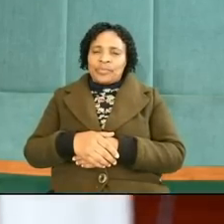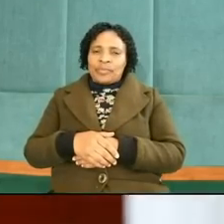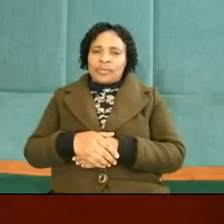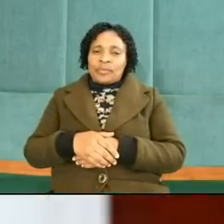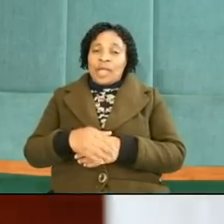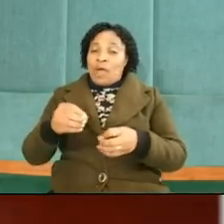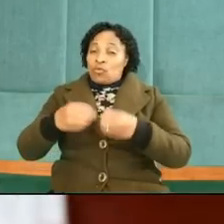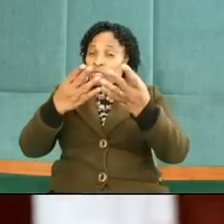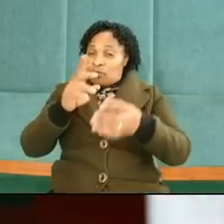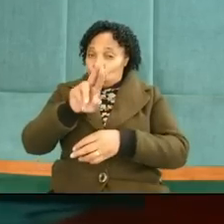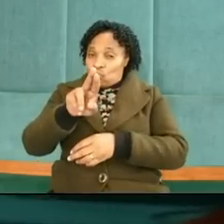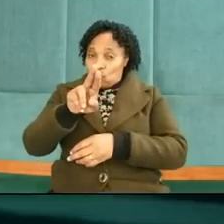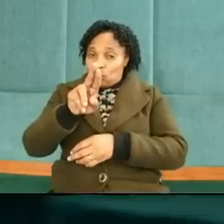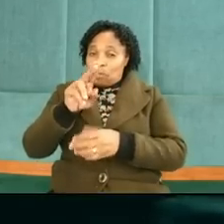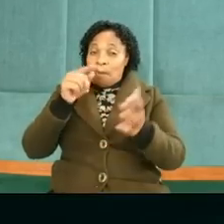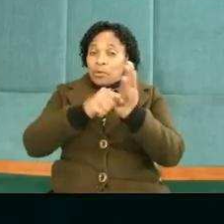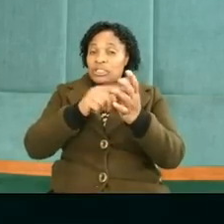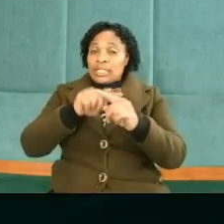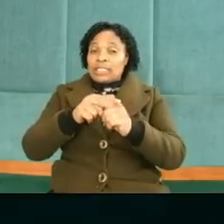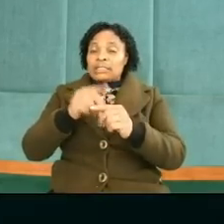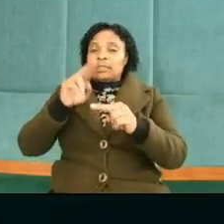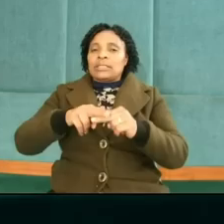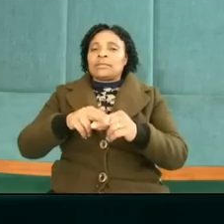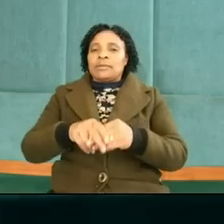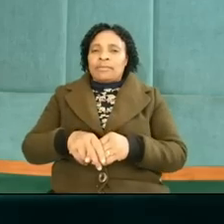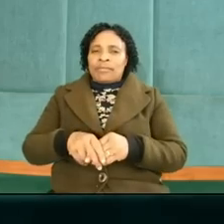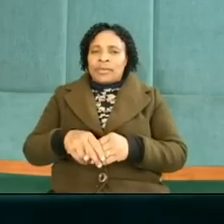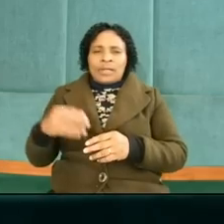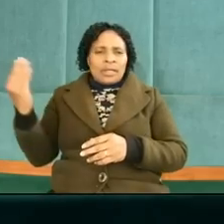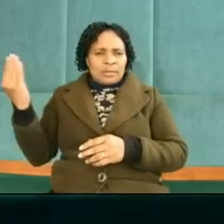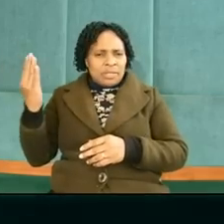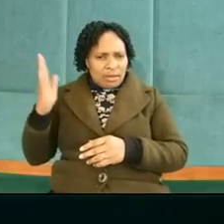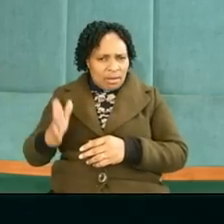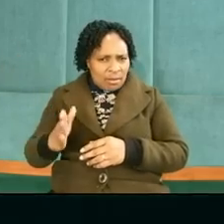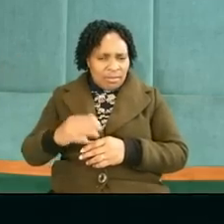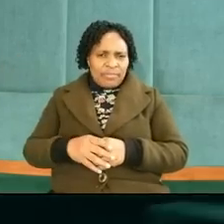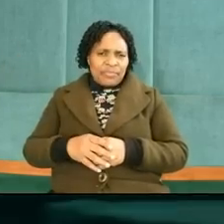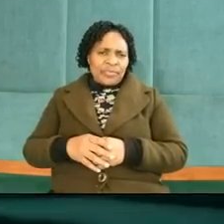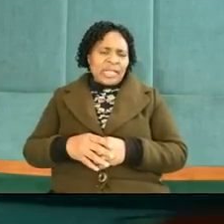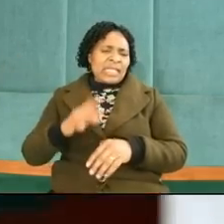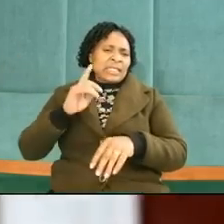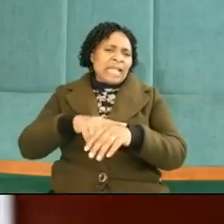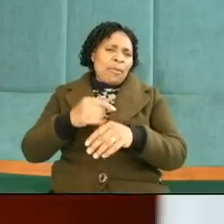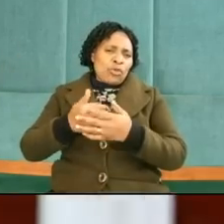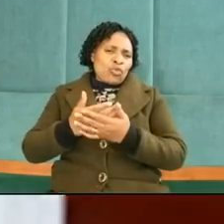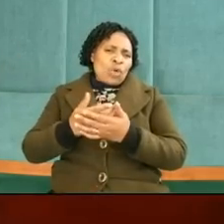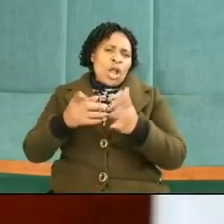I'll give you 2 points and then I sit down. Preacher, since you're in the legal